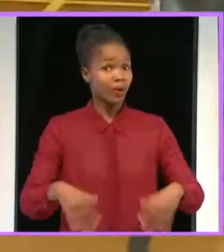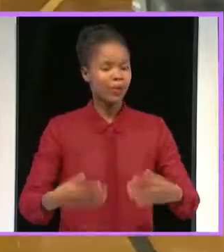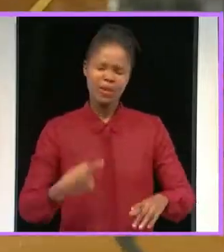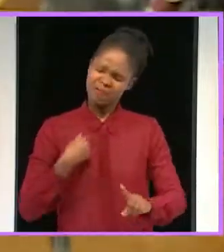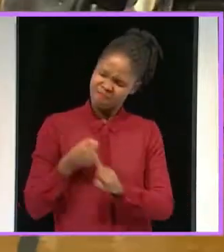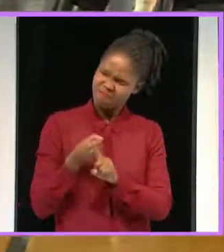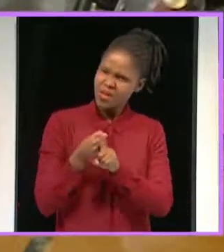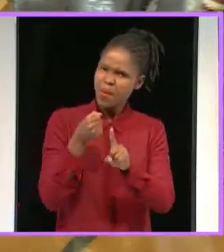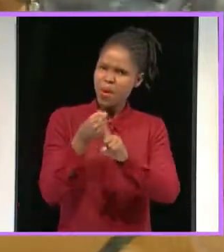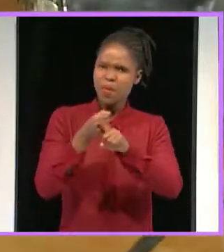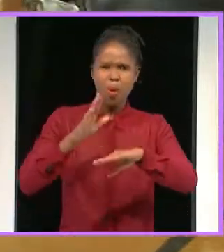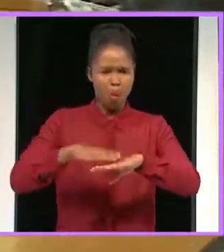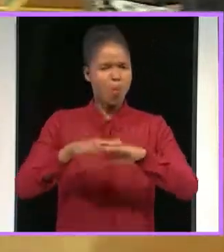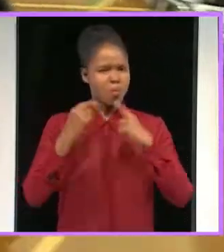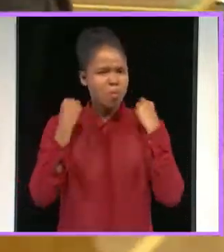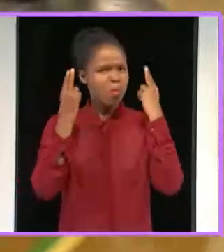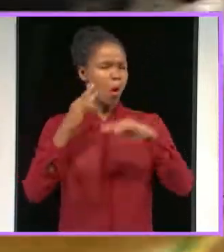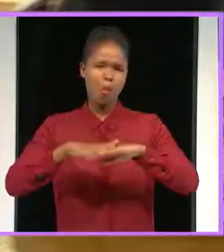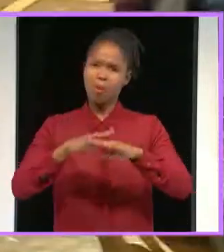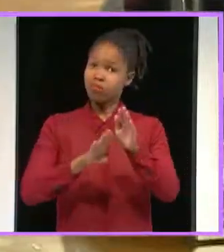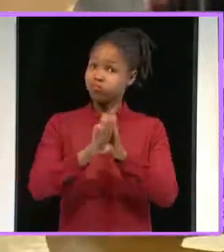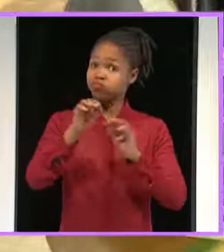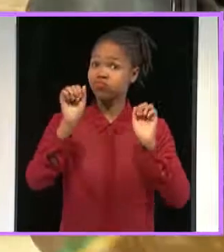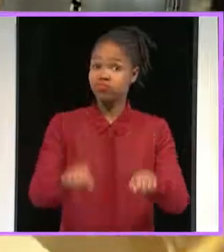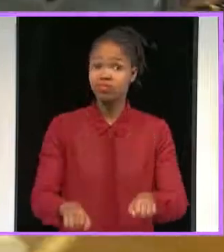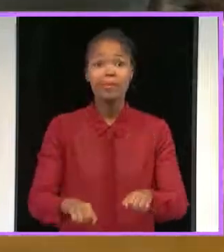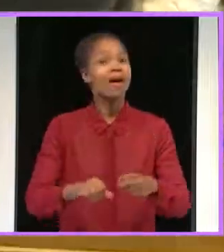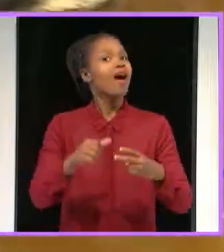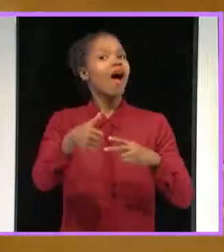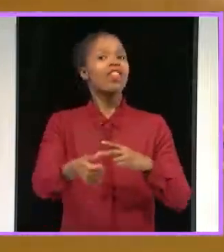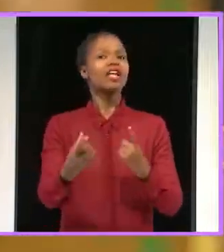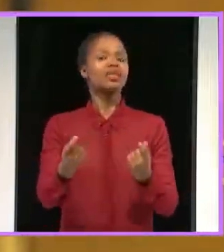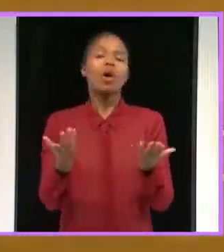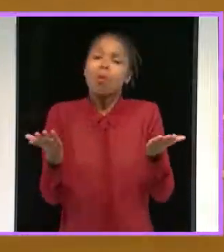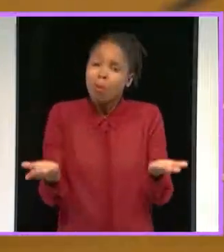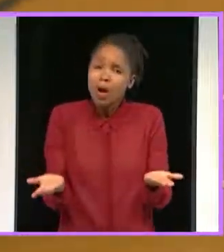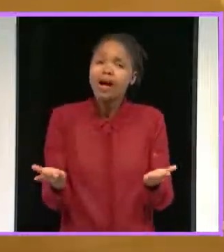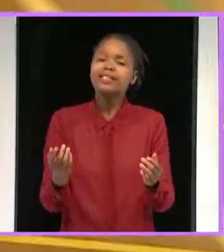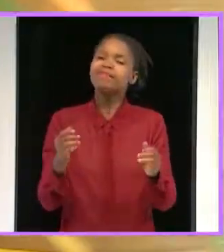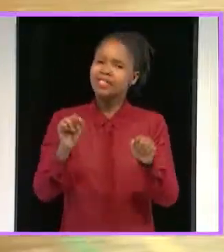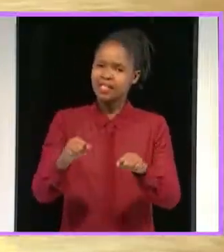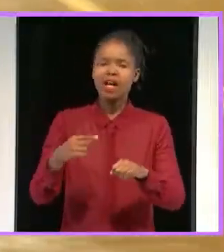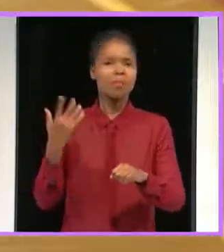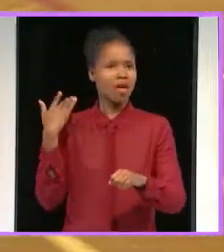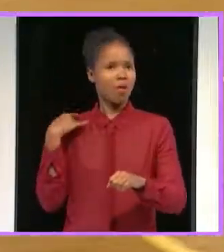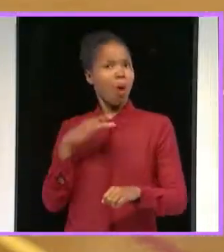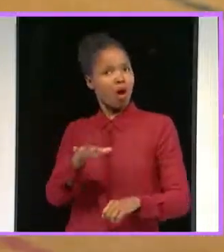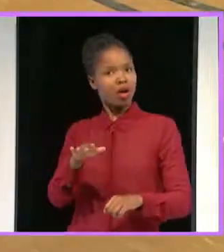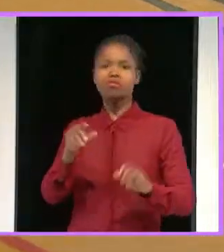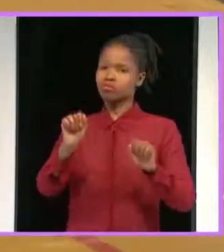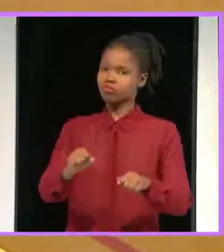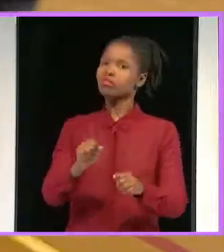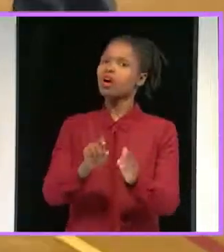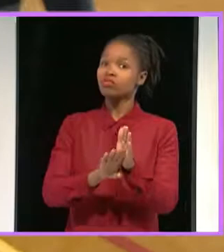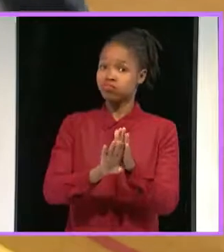pushed and kept pushing and pushing and pushing. And yeah, well, I'm a bit further, but there's